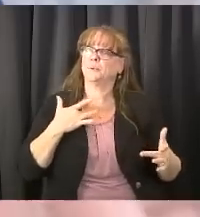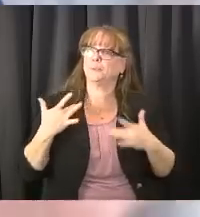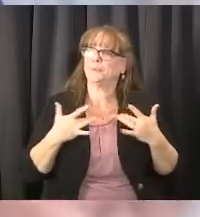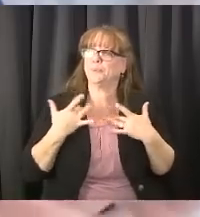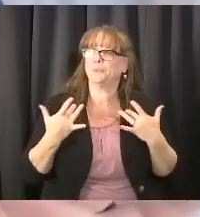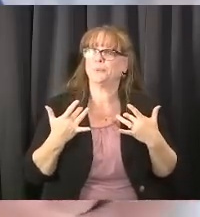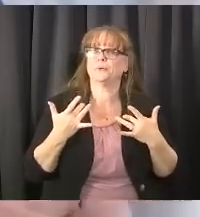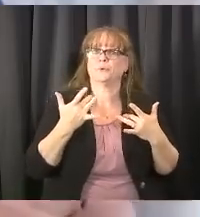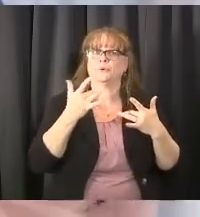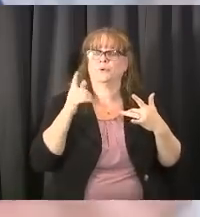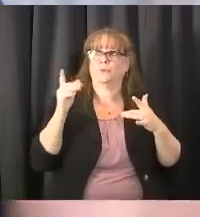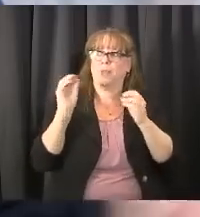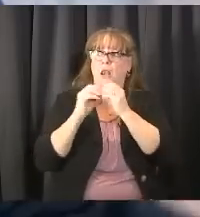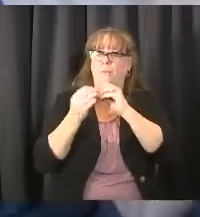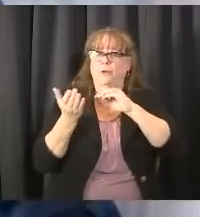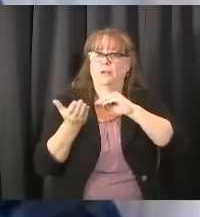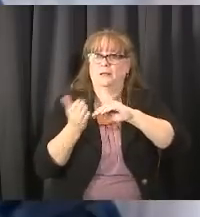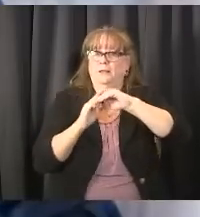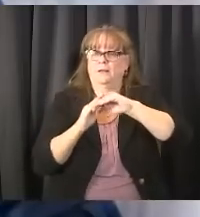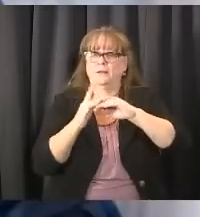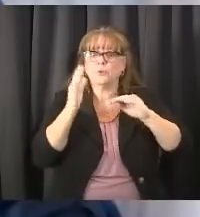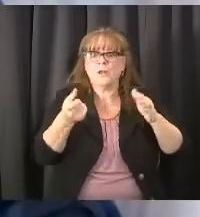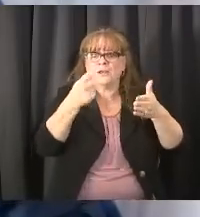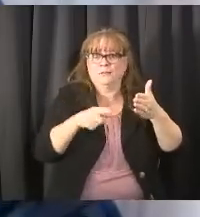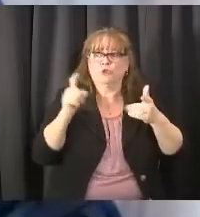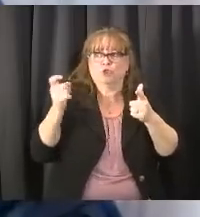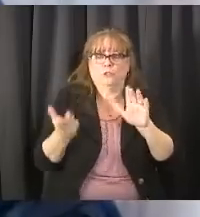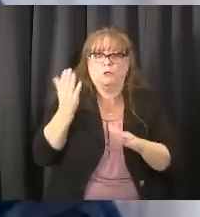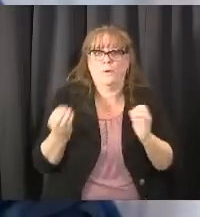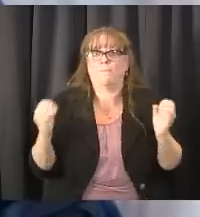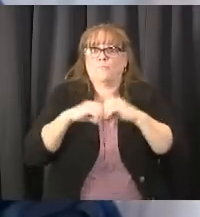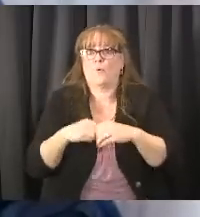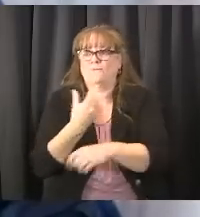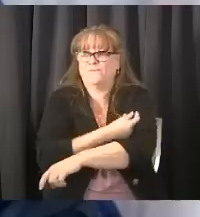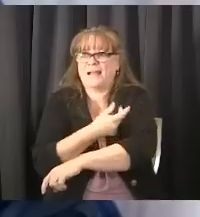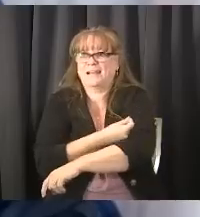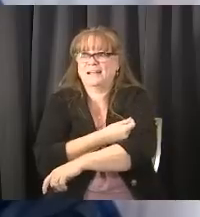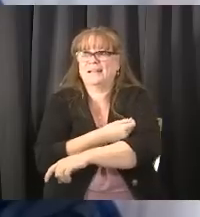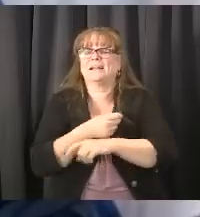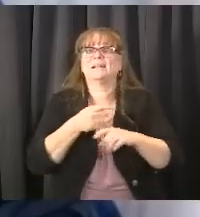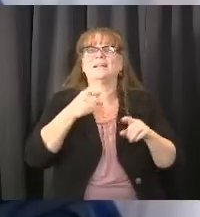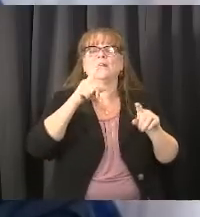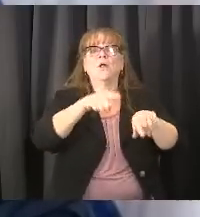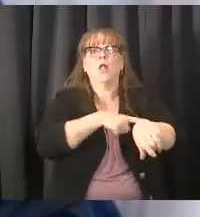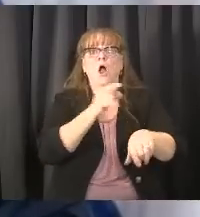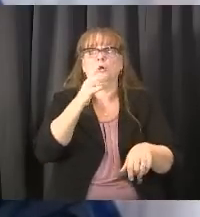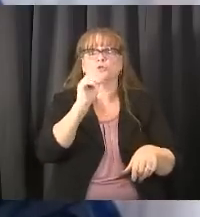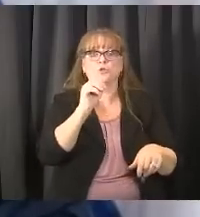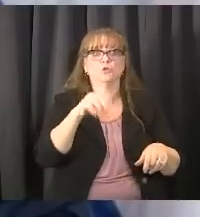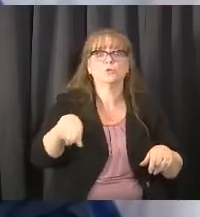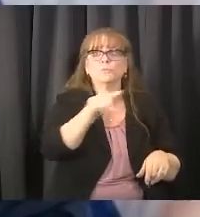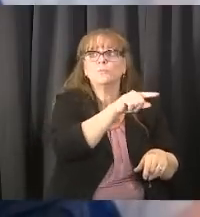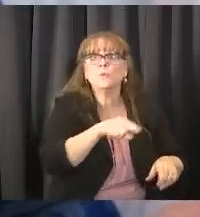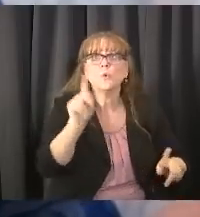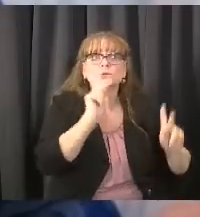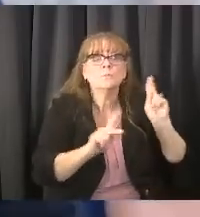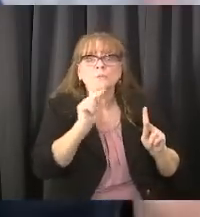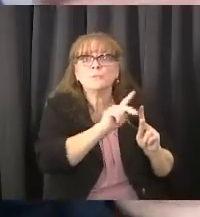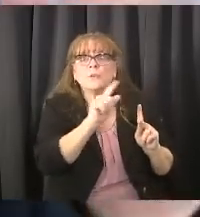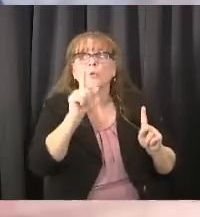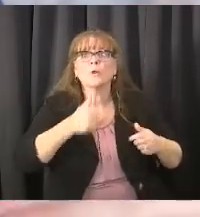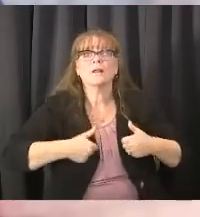long-term care facility program is behind on administering doses, and Operation Warp Speed is holding their allocation until they've